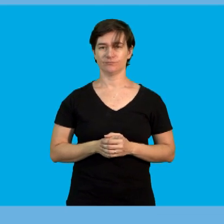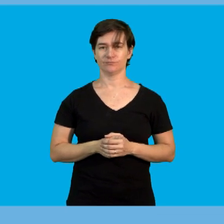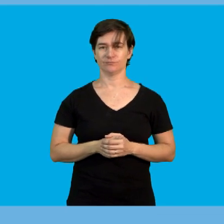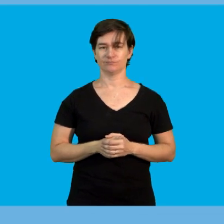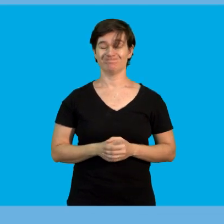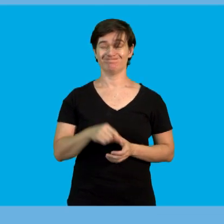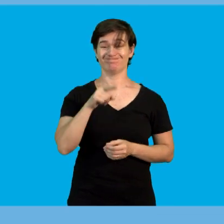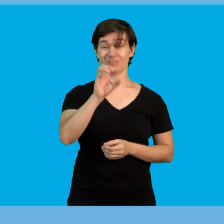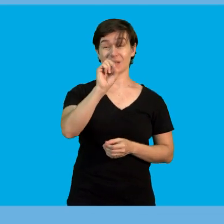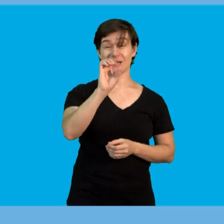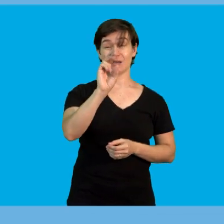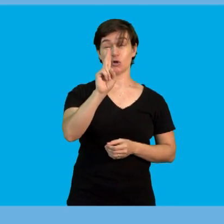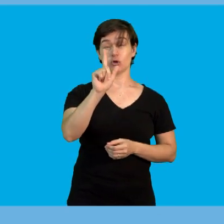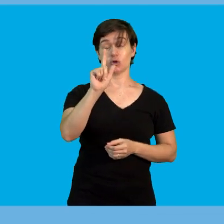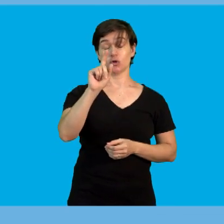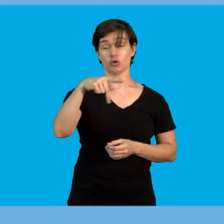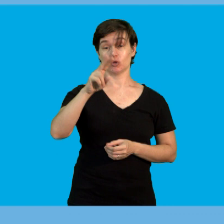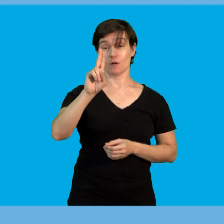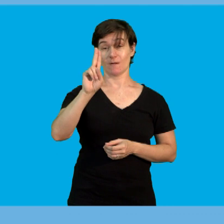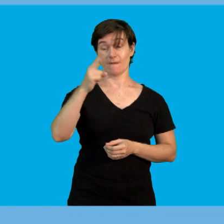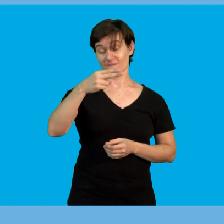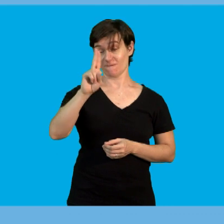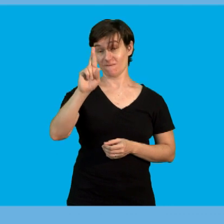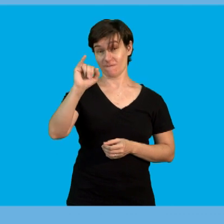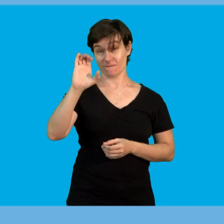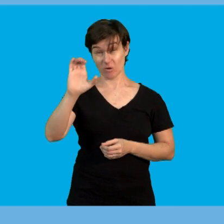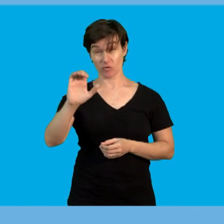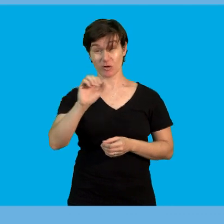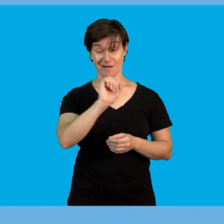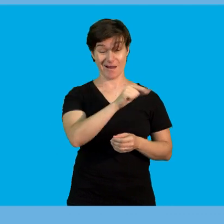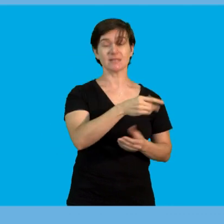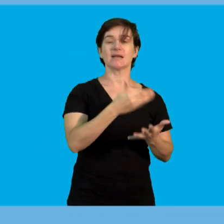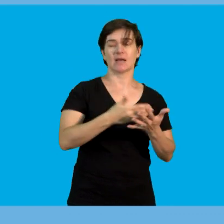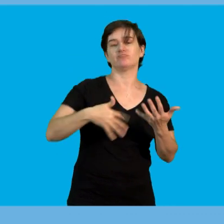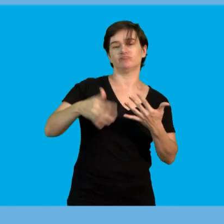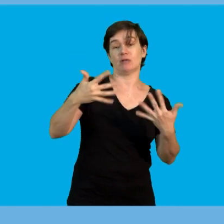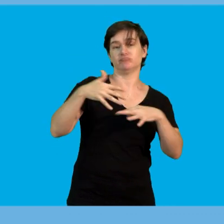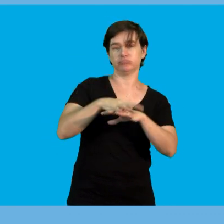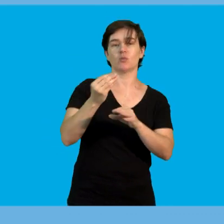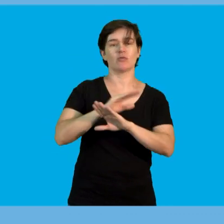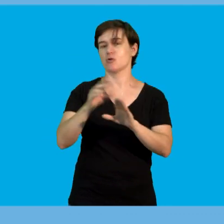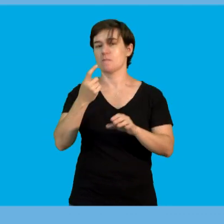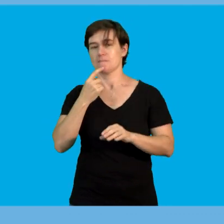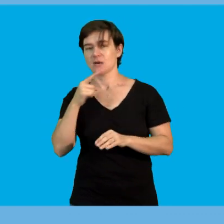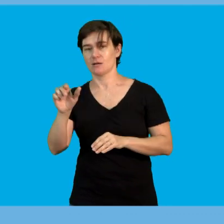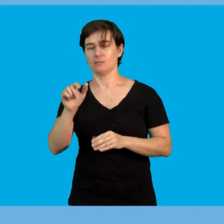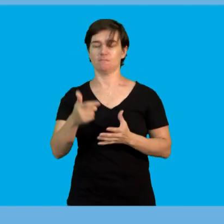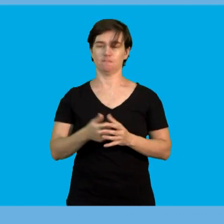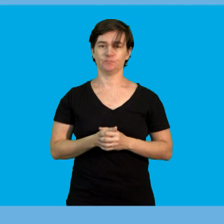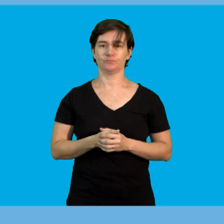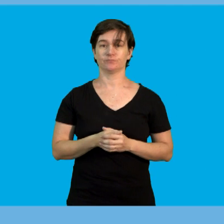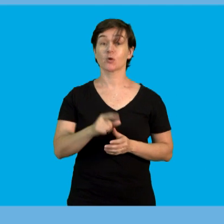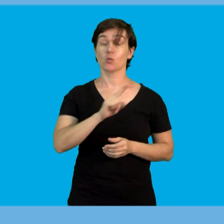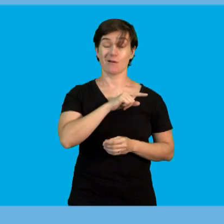worth noting that the sulfuric acid can also react with the metal hydroxide. Still, because we do know that